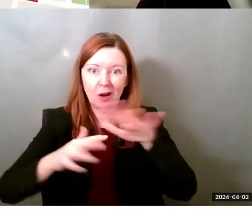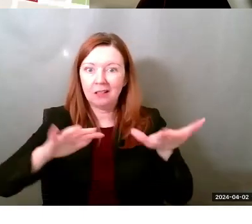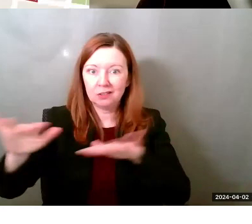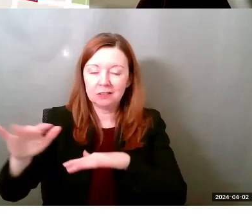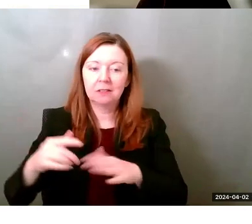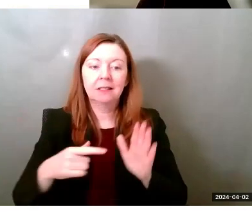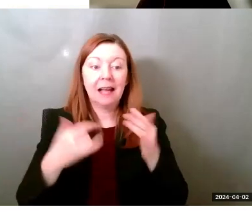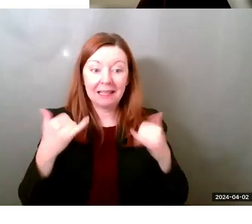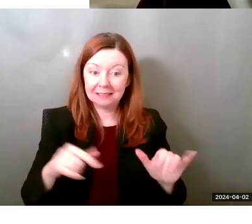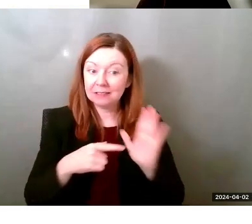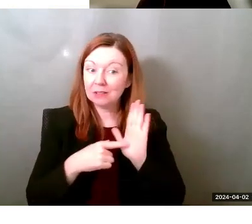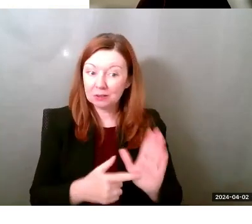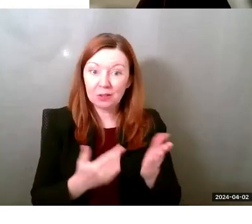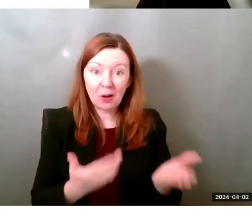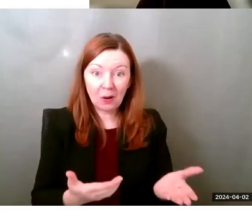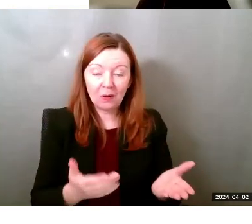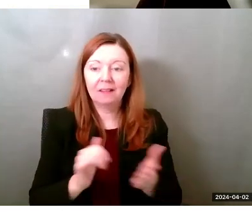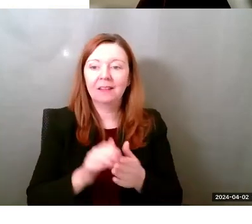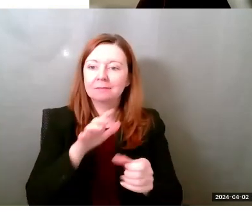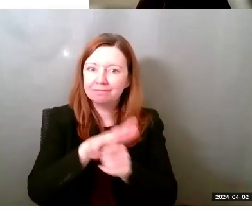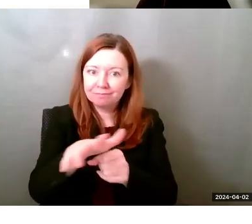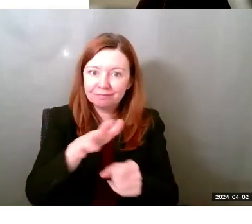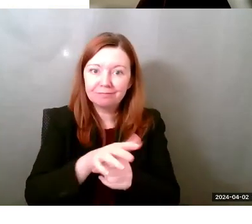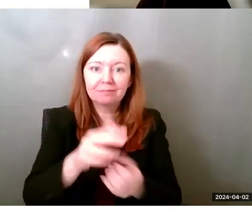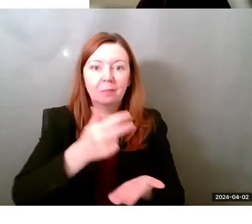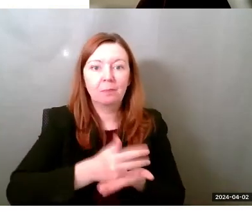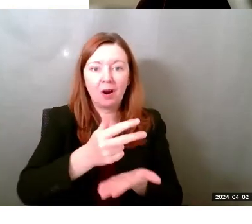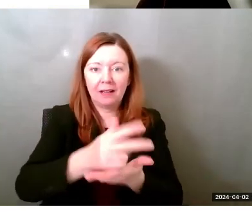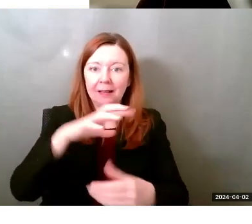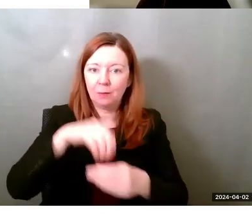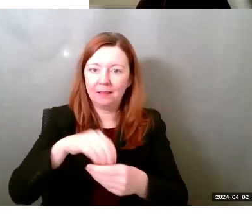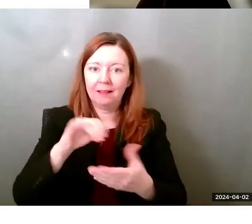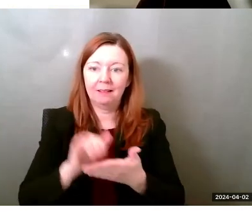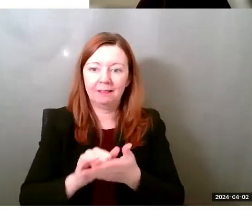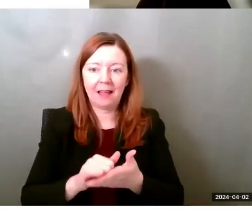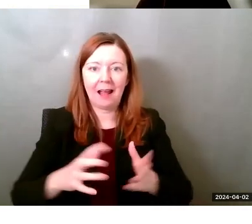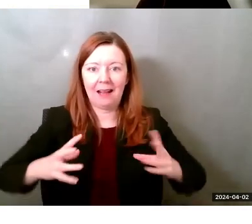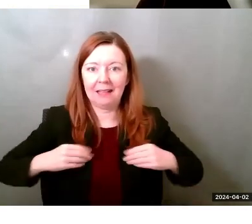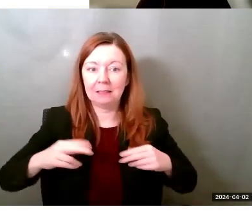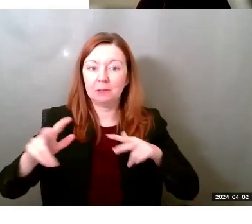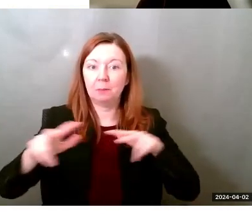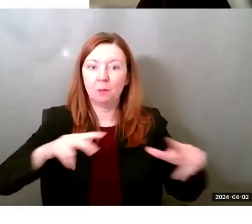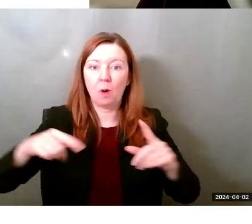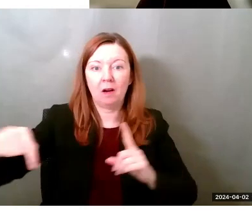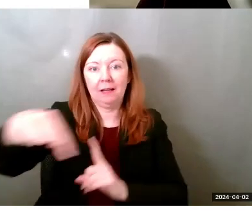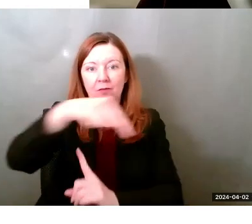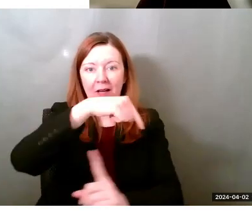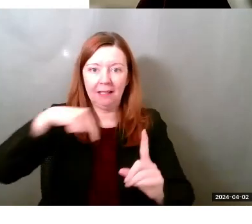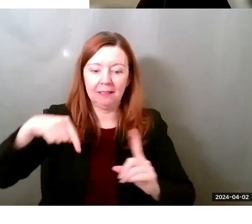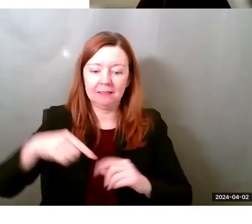that downside scenario that there's sufficient parking within that acceptable walking radius.